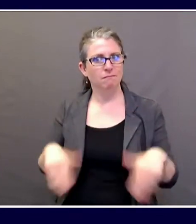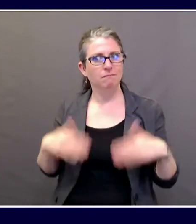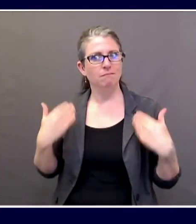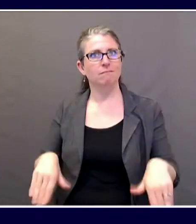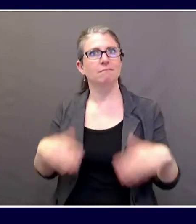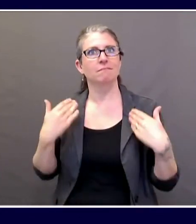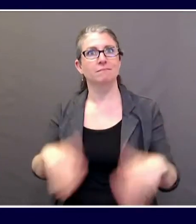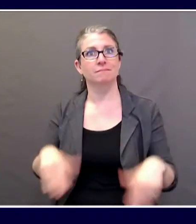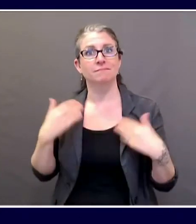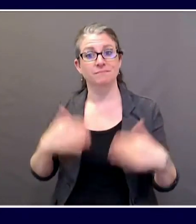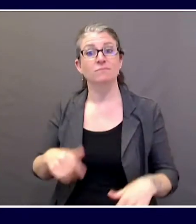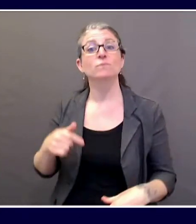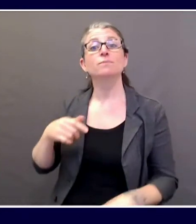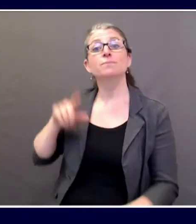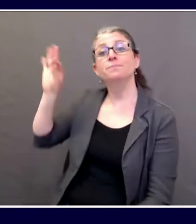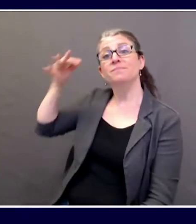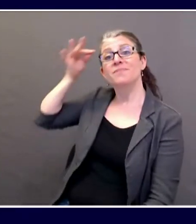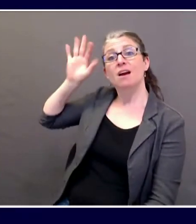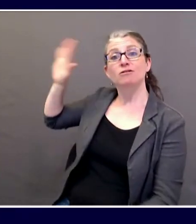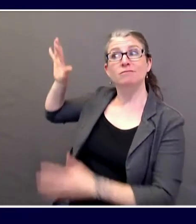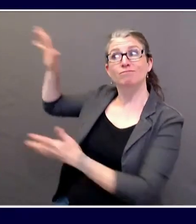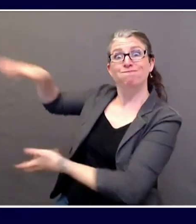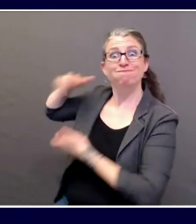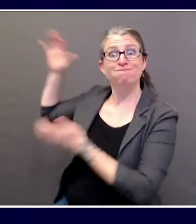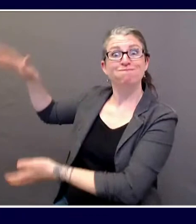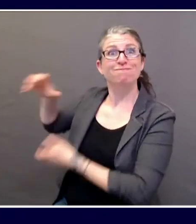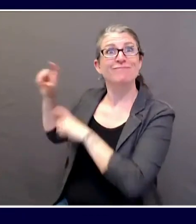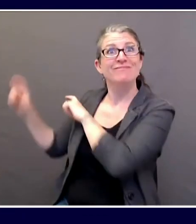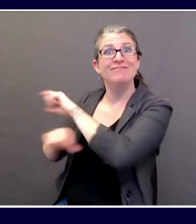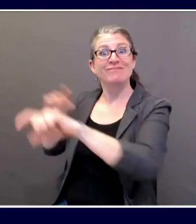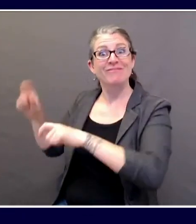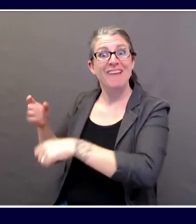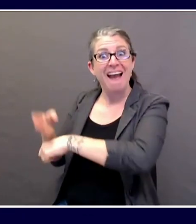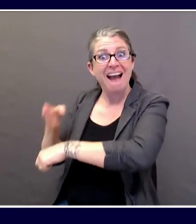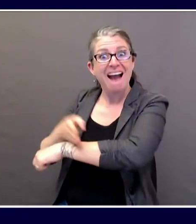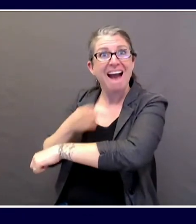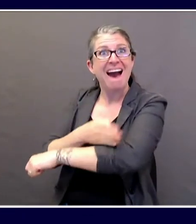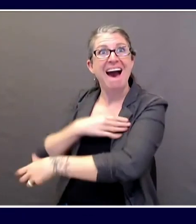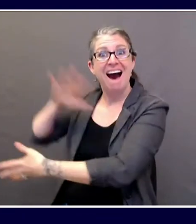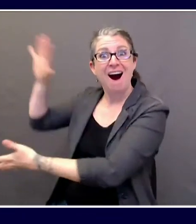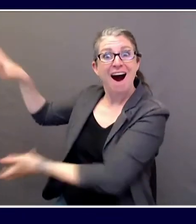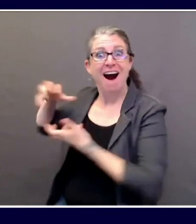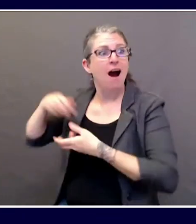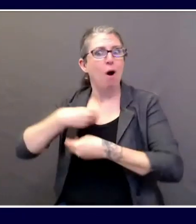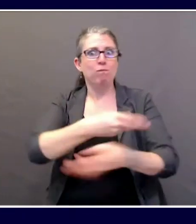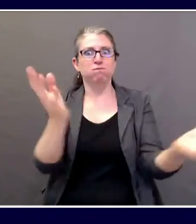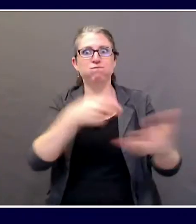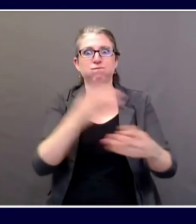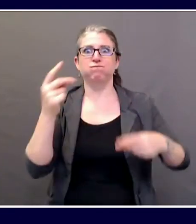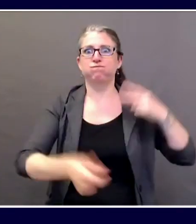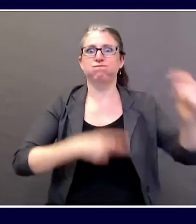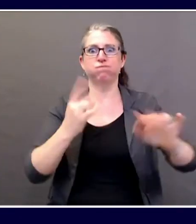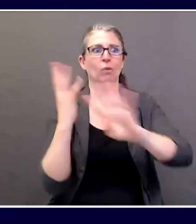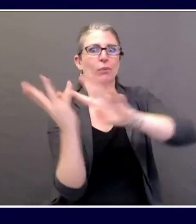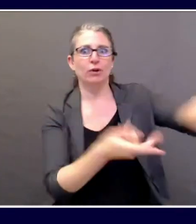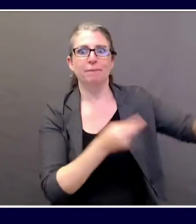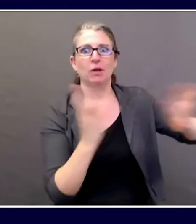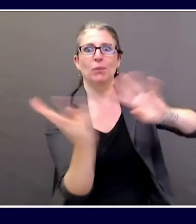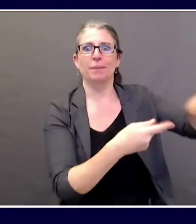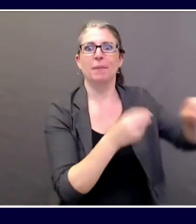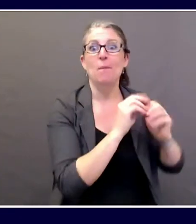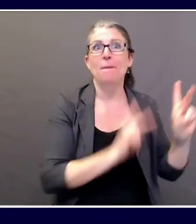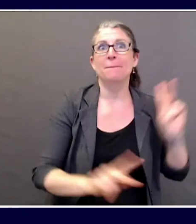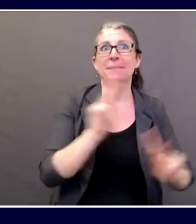increased, so has our administration rate. 2 weeks ago, on March 25th, we were administering